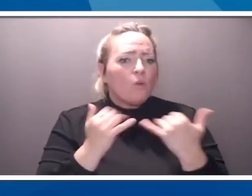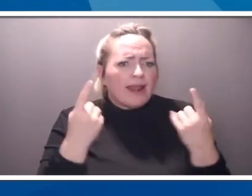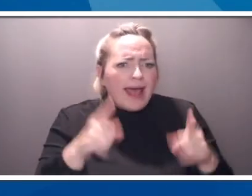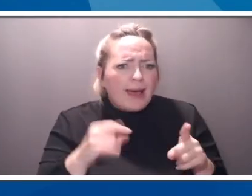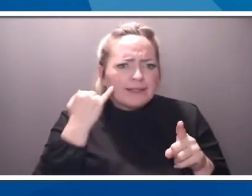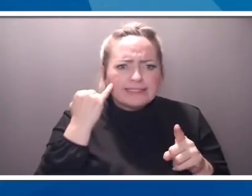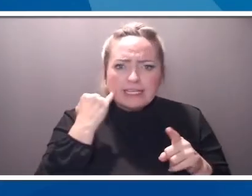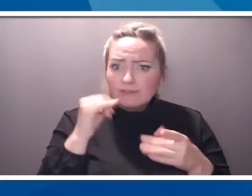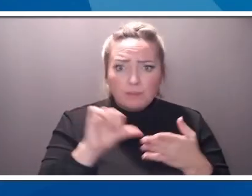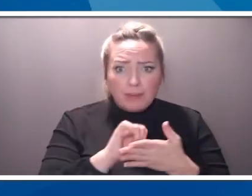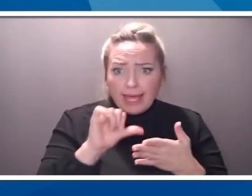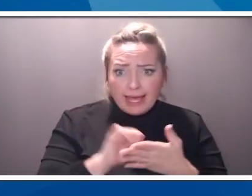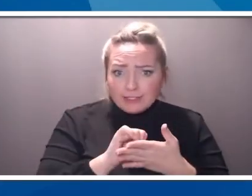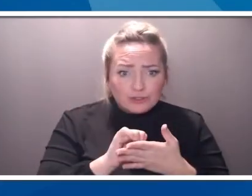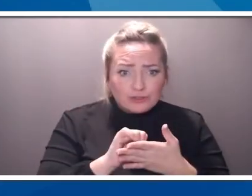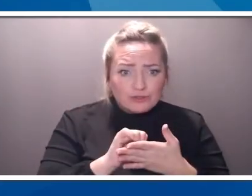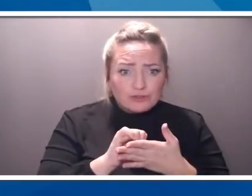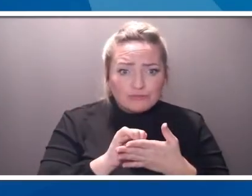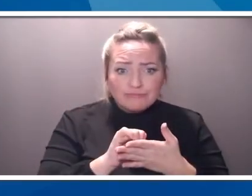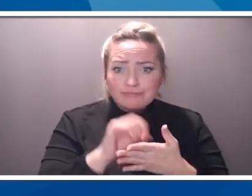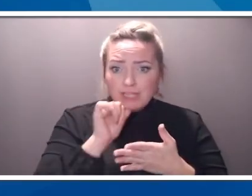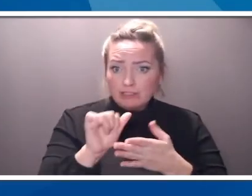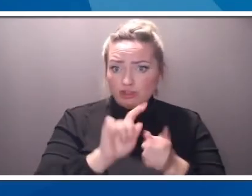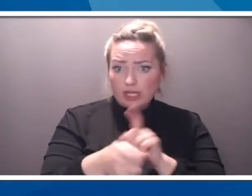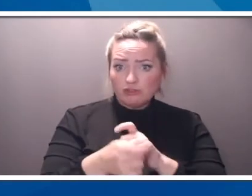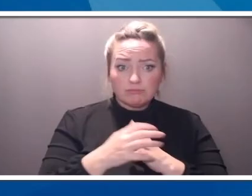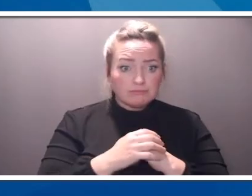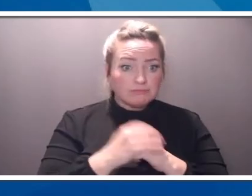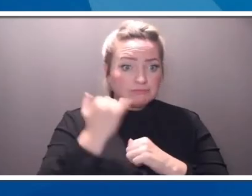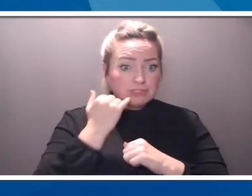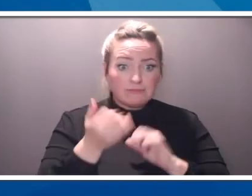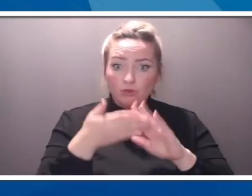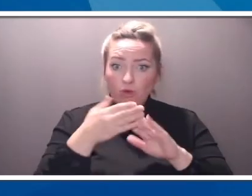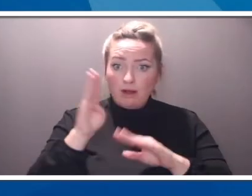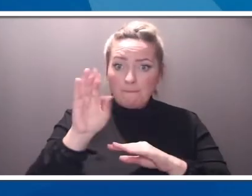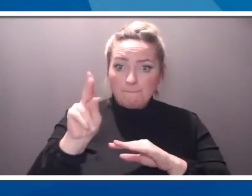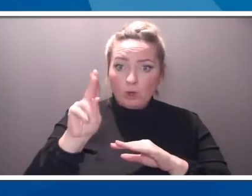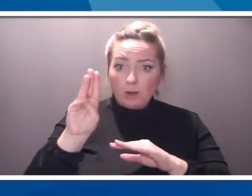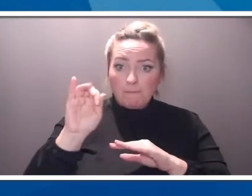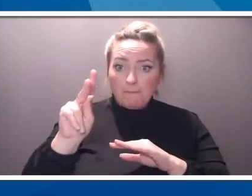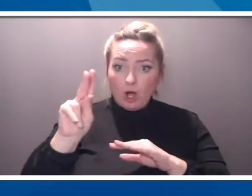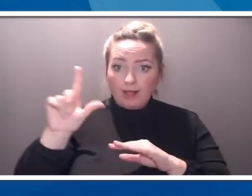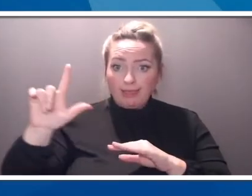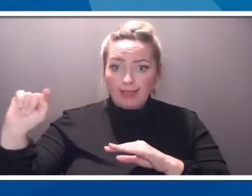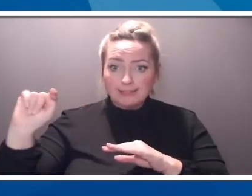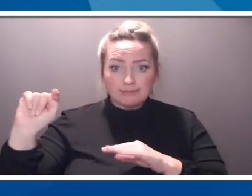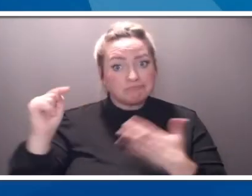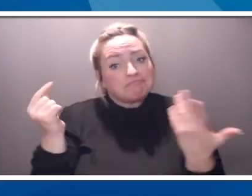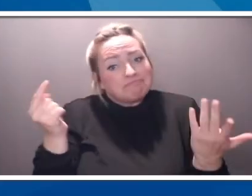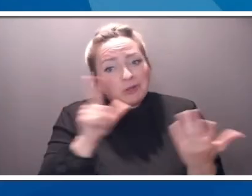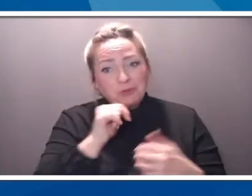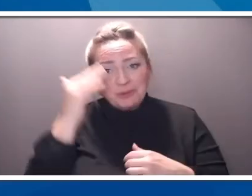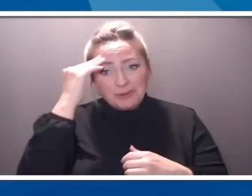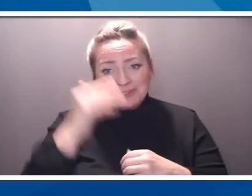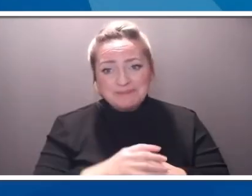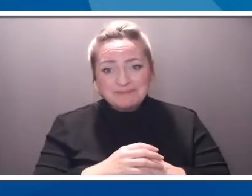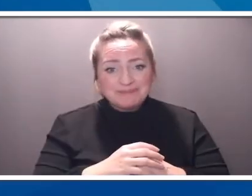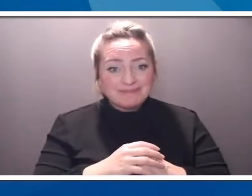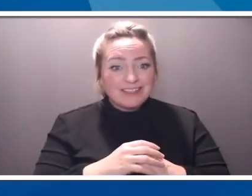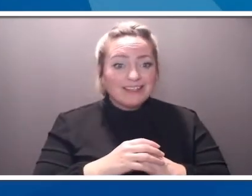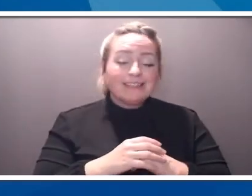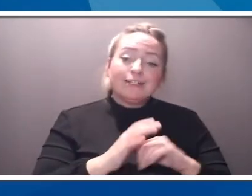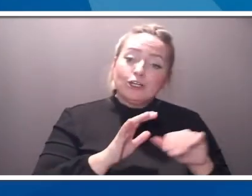sizes. Now, what happens if the page doesn't change when you run this bookmarklet? Who knows?